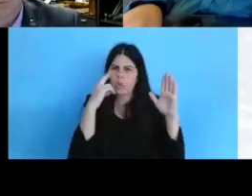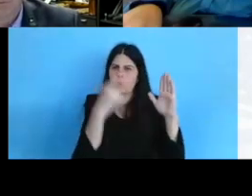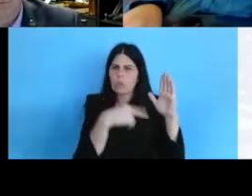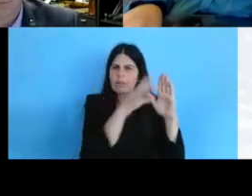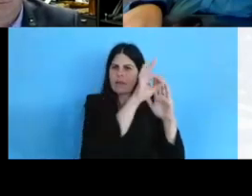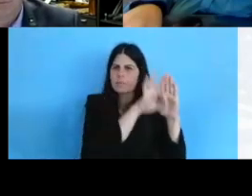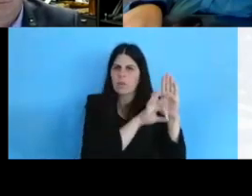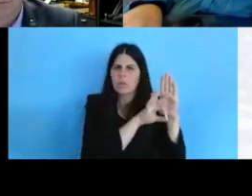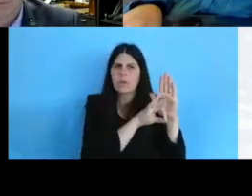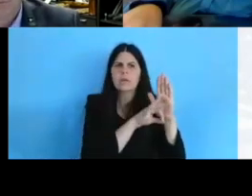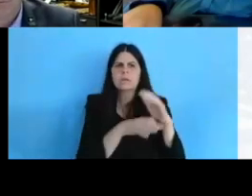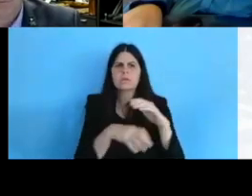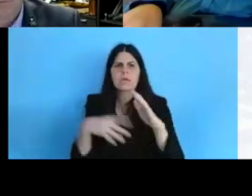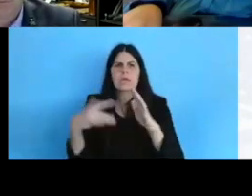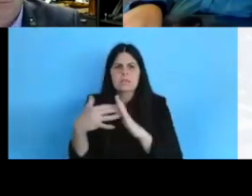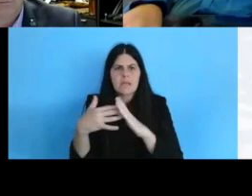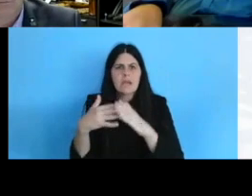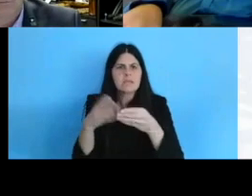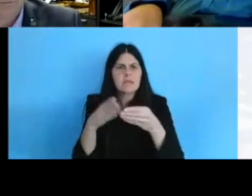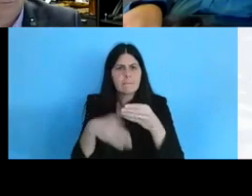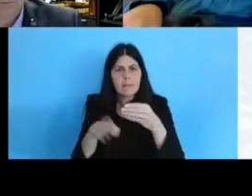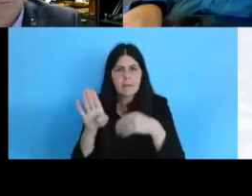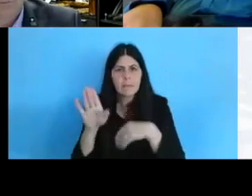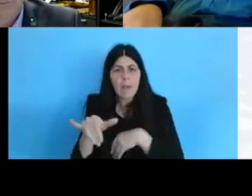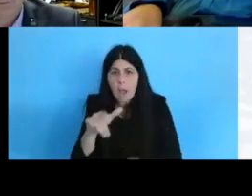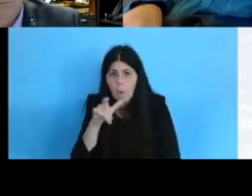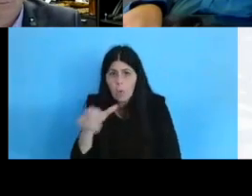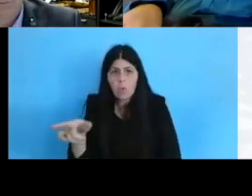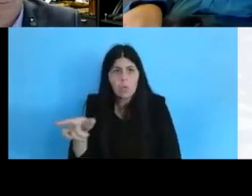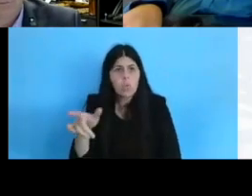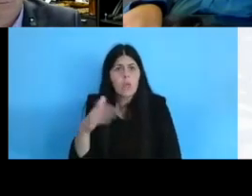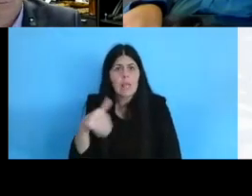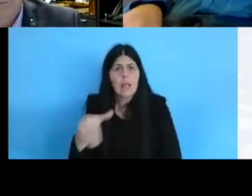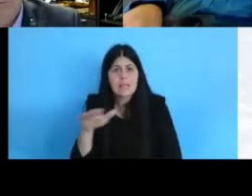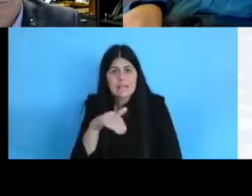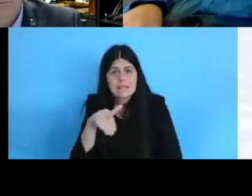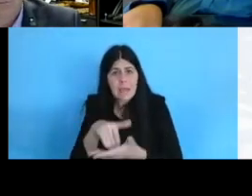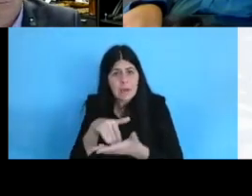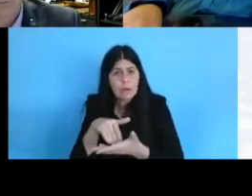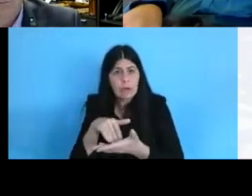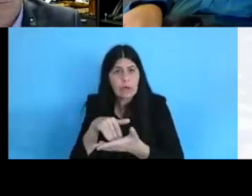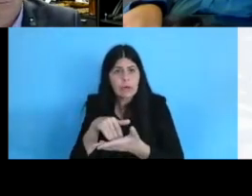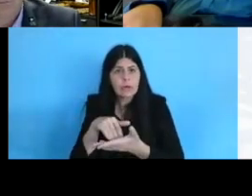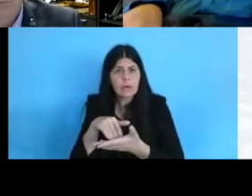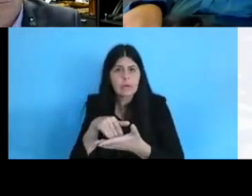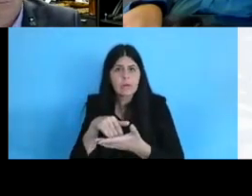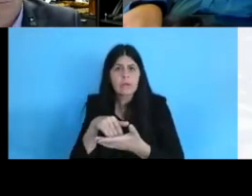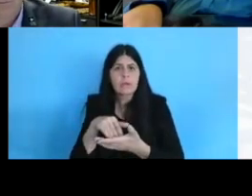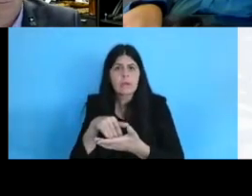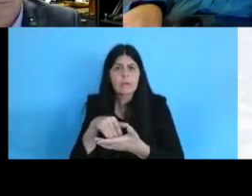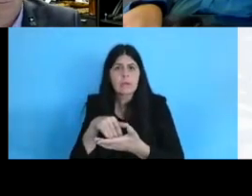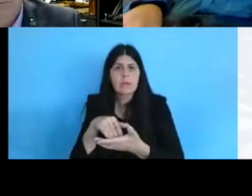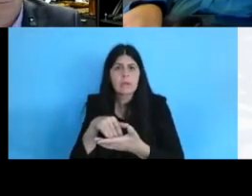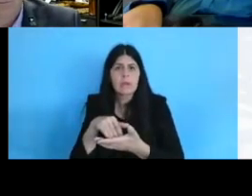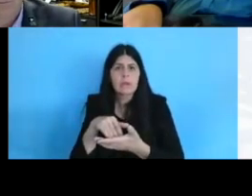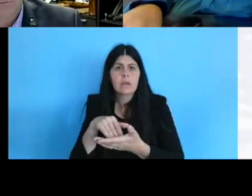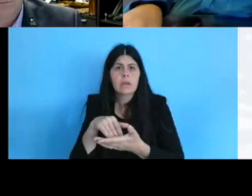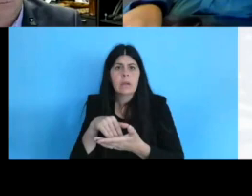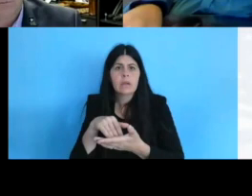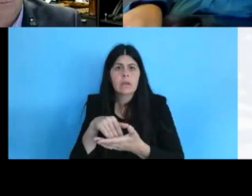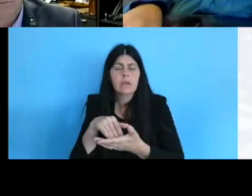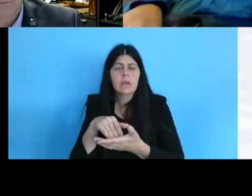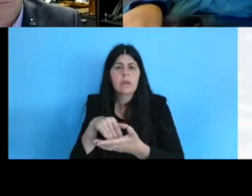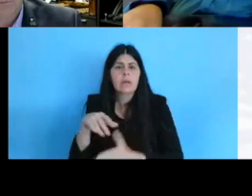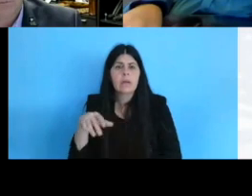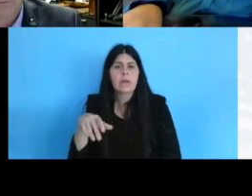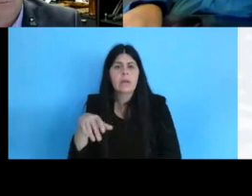Accenture, Disability In, and the American Association of People with Disabilities revealed that companies that